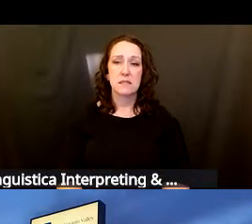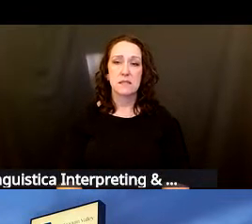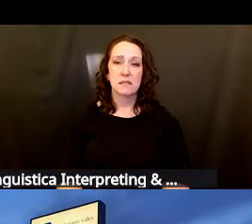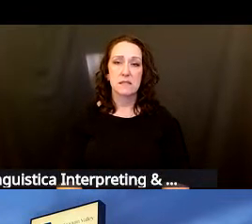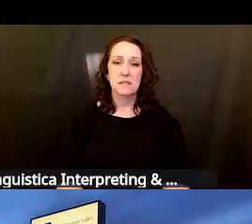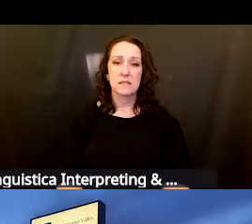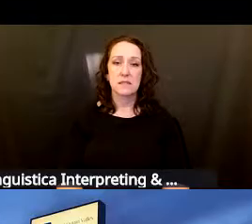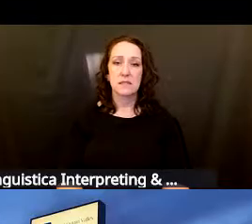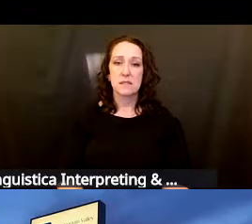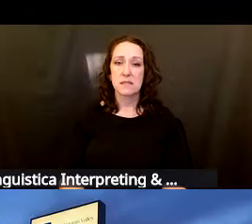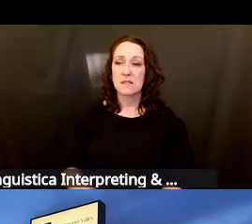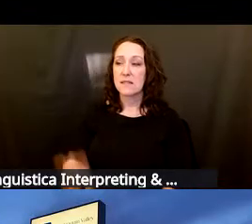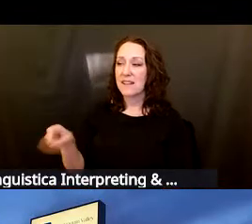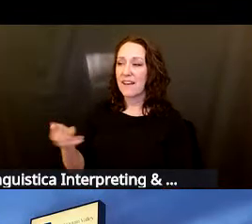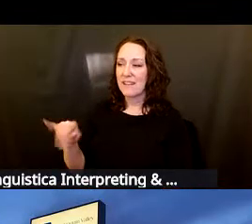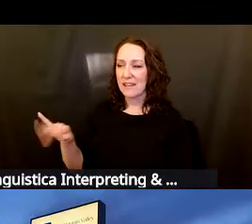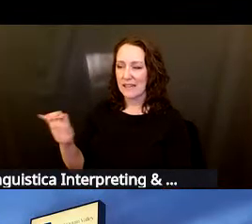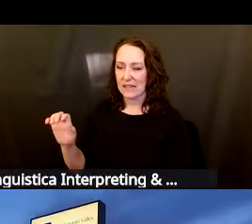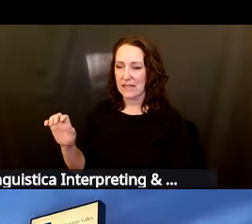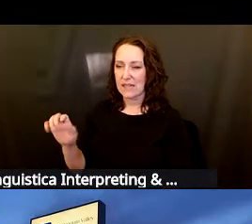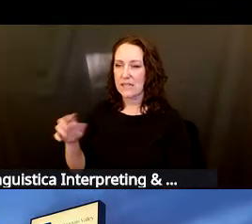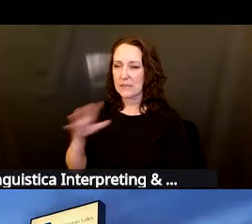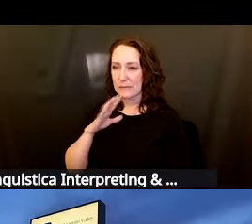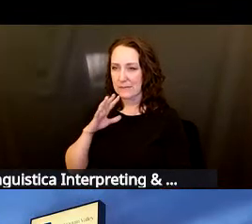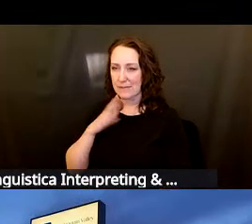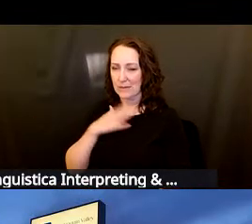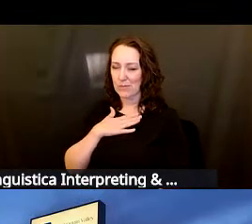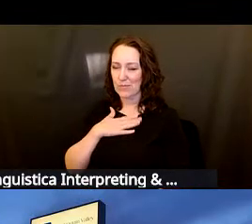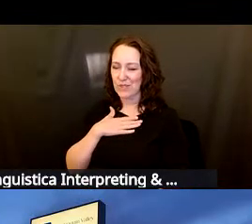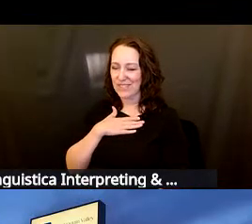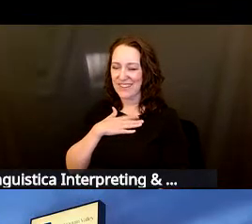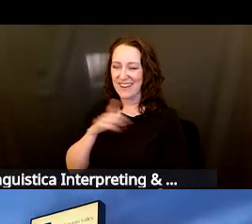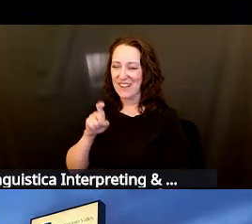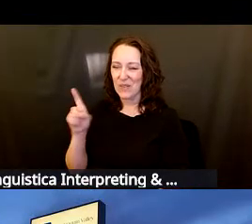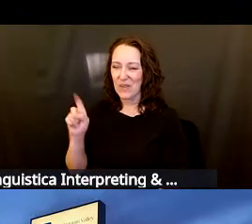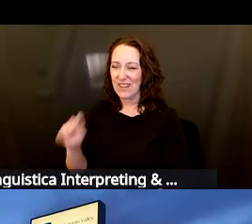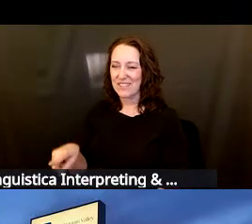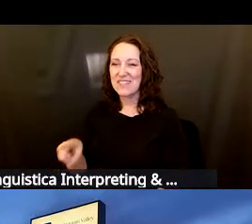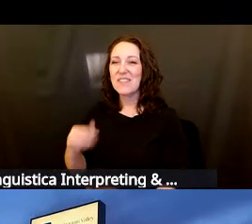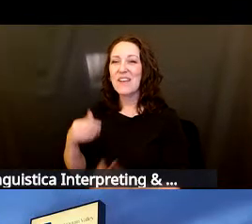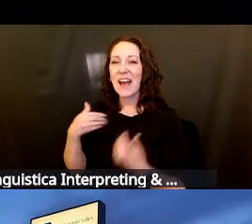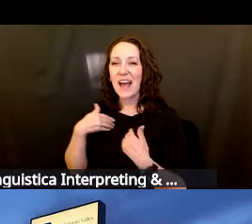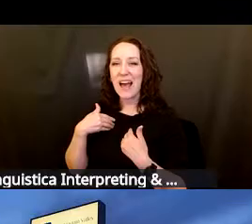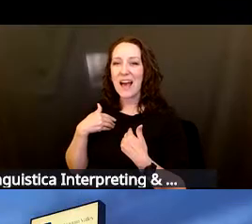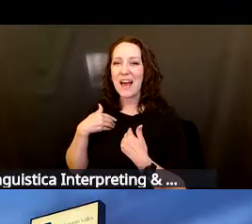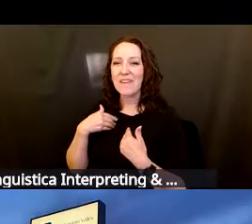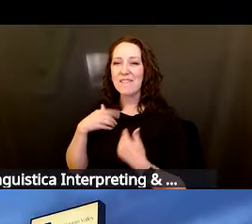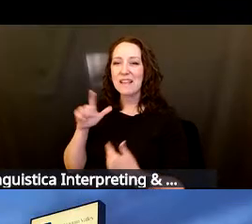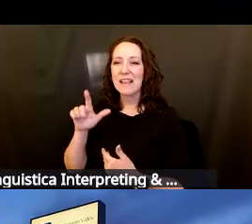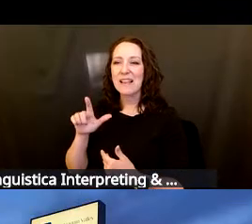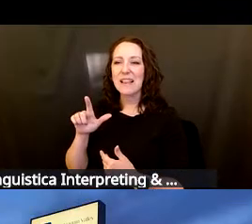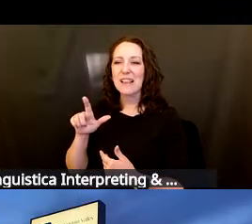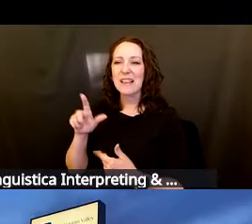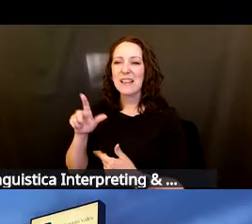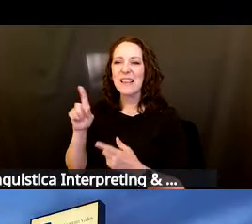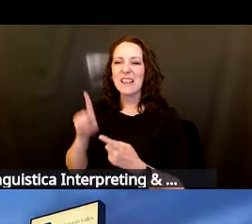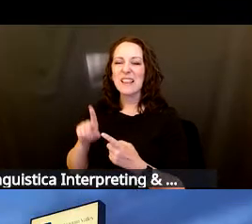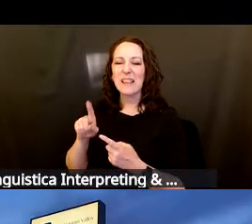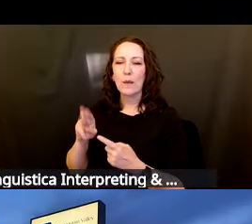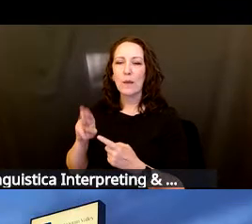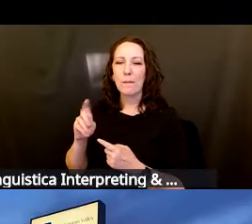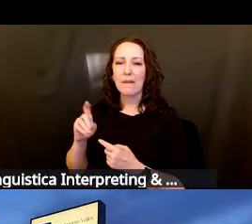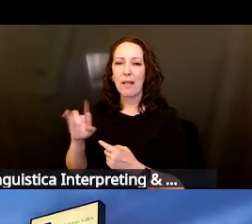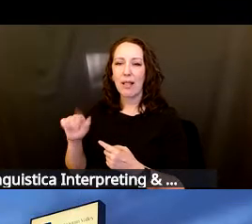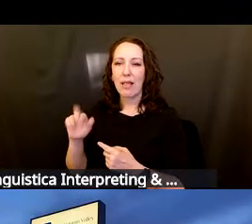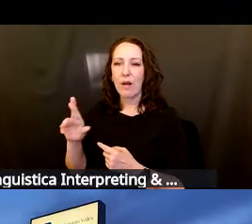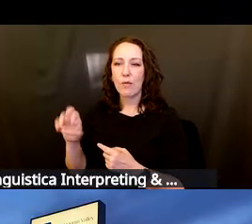This is Stephanie. I so appreciate that question, Regina. And we actually have Little Manila and I think a couple folks from Little Manila Rising